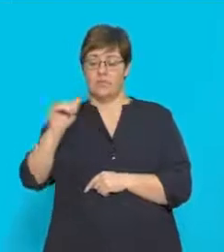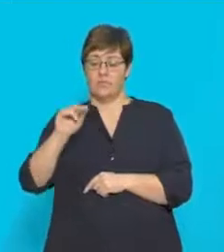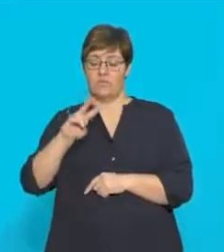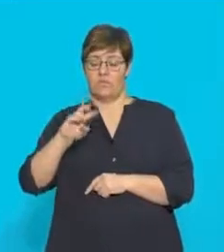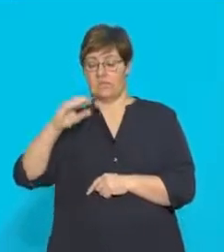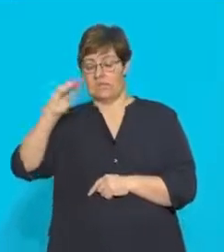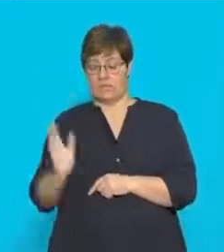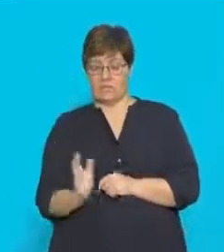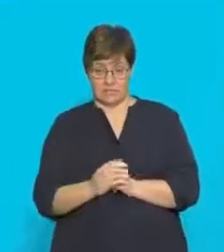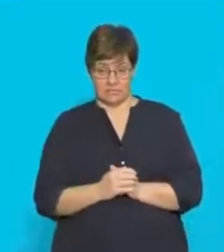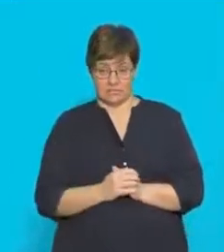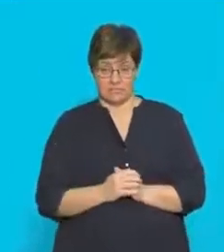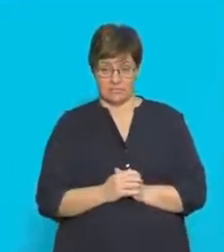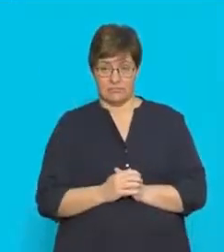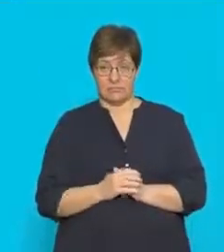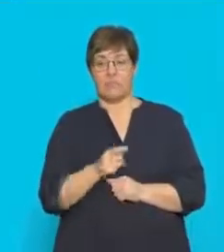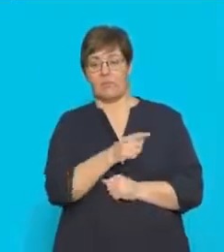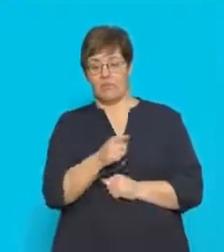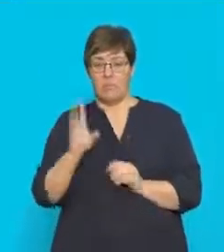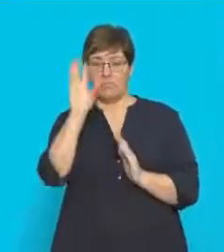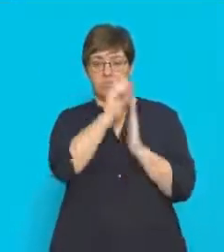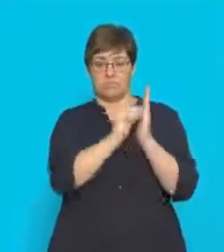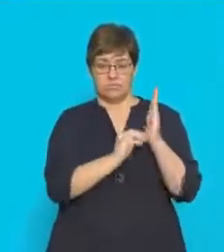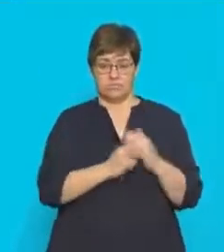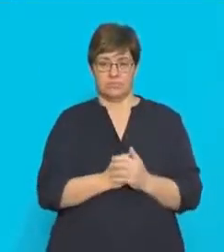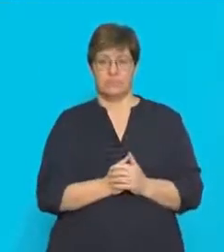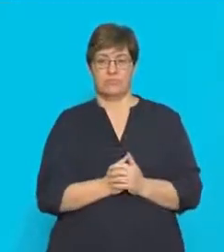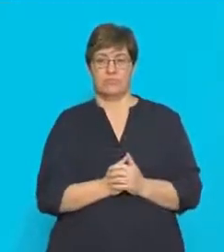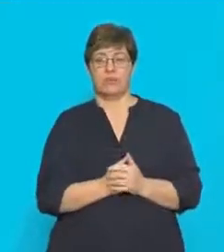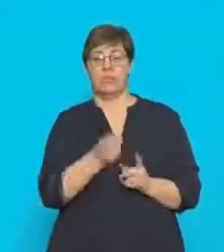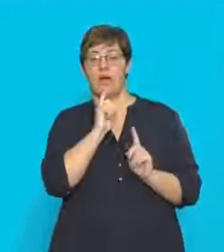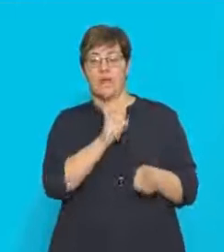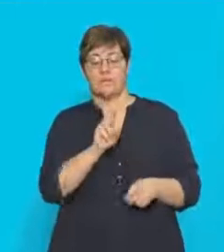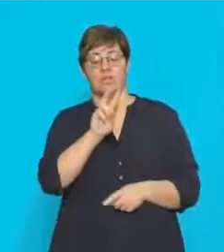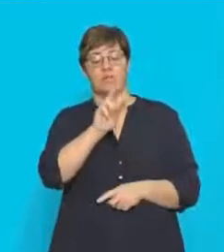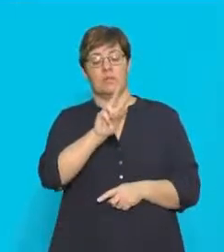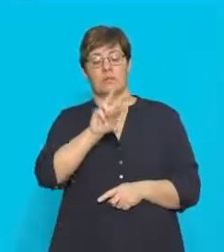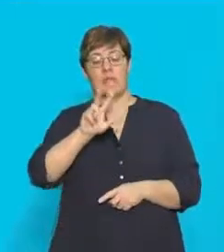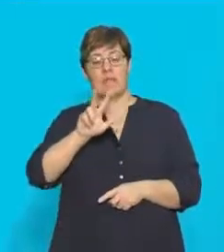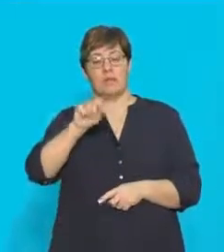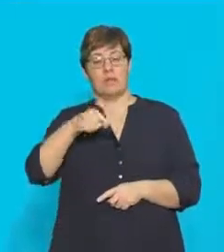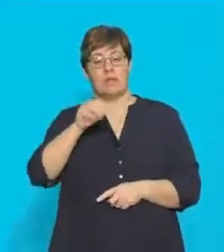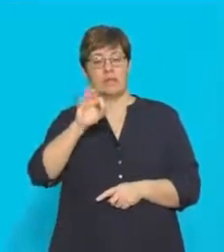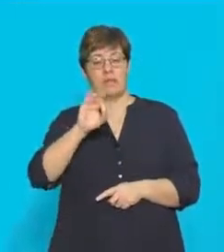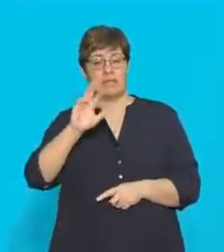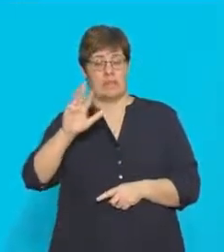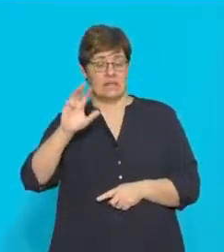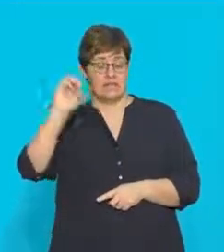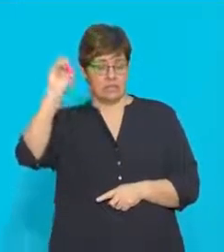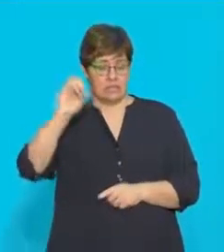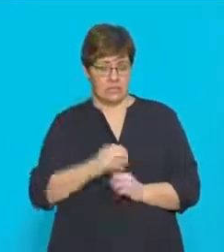into our calculator, substitute all of these into our calculator, we'll get an answer of theta equals to